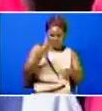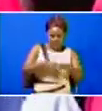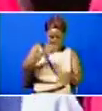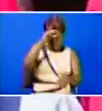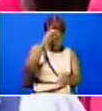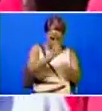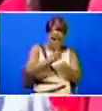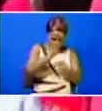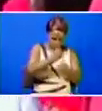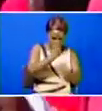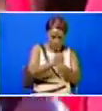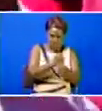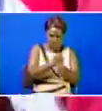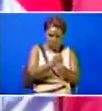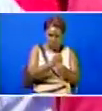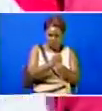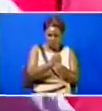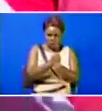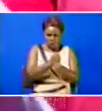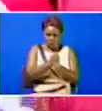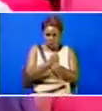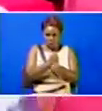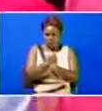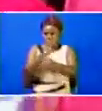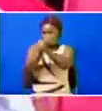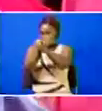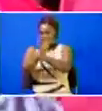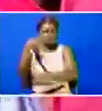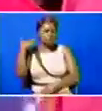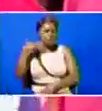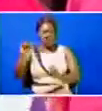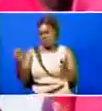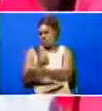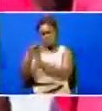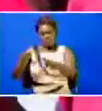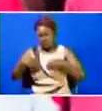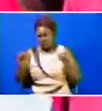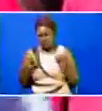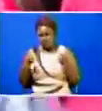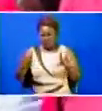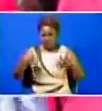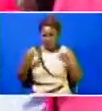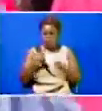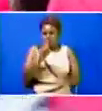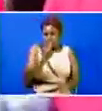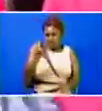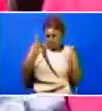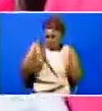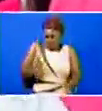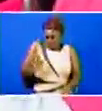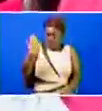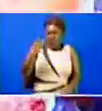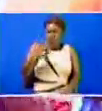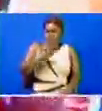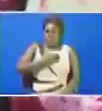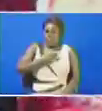serikali nafanya kazi, tuchukue makaratasi atitulide muisi. Hakuna hiyo tumekataa. Tumekataa. Kila mtu abebe msalaba